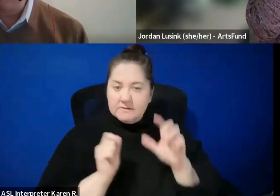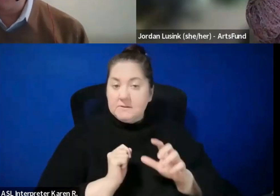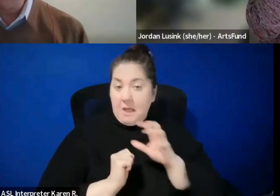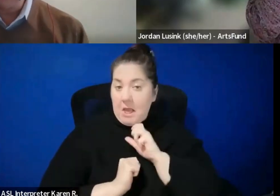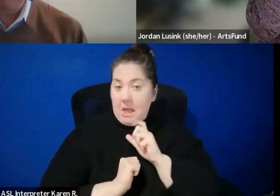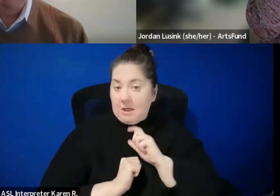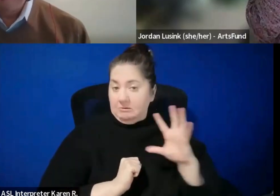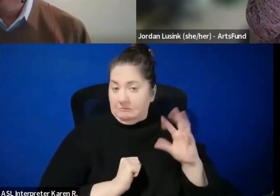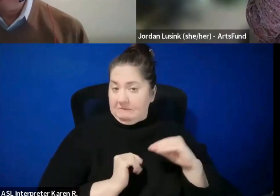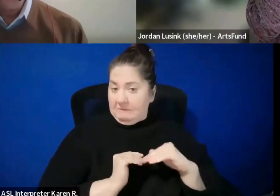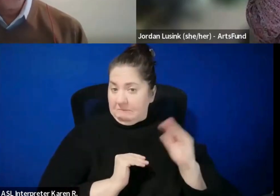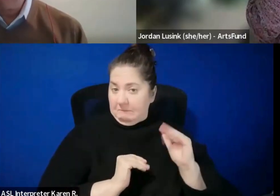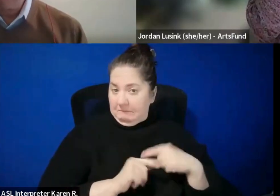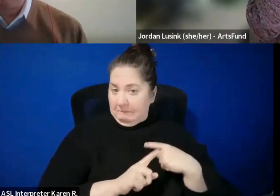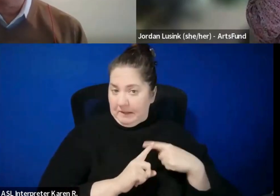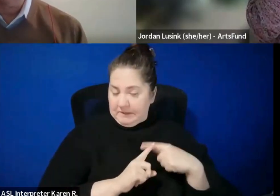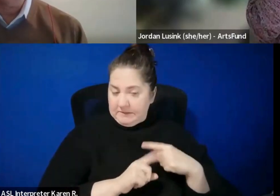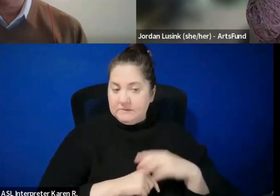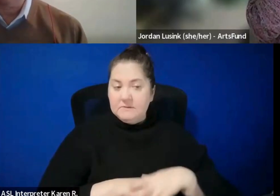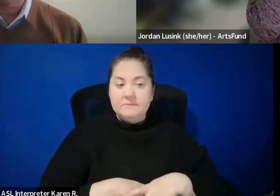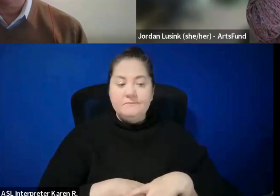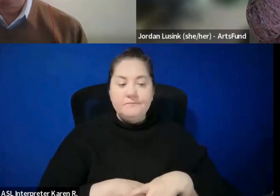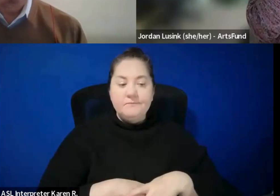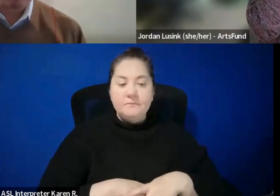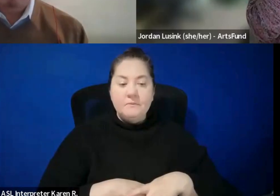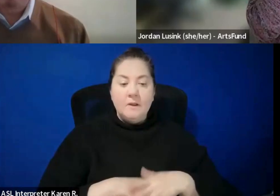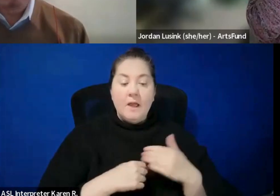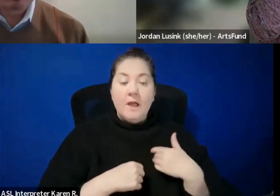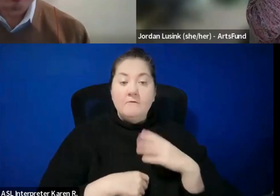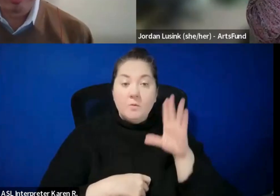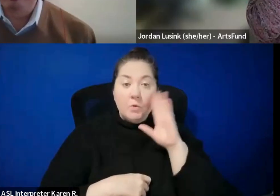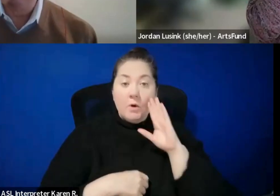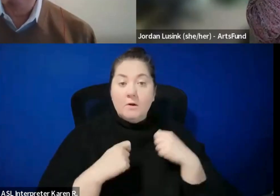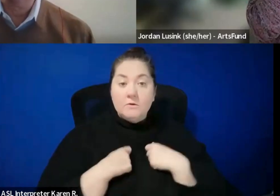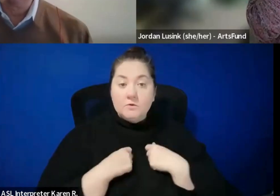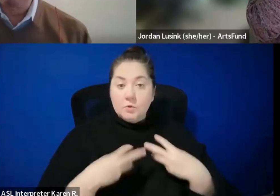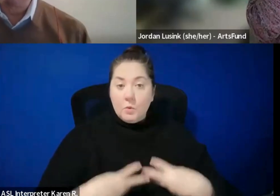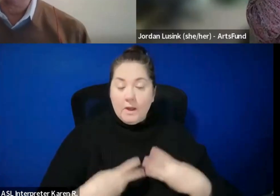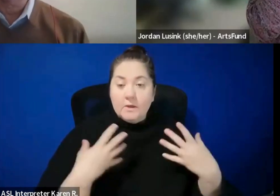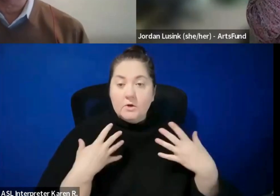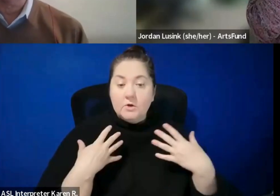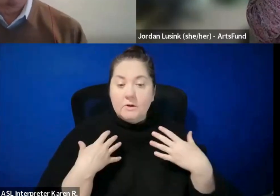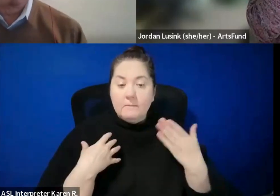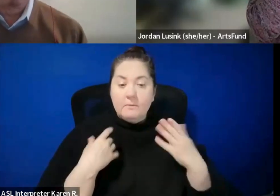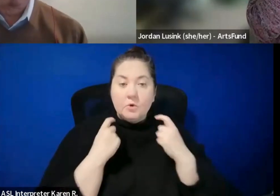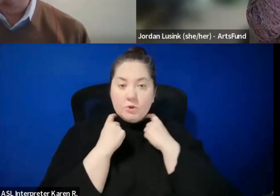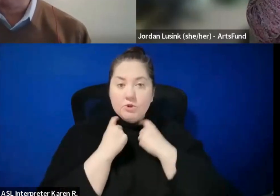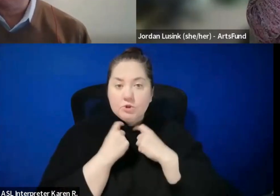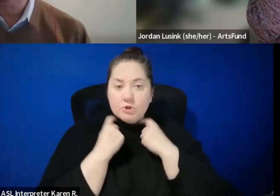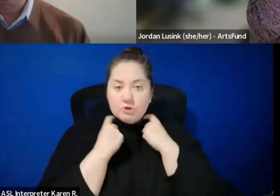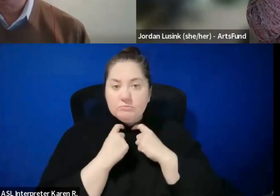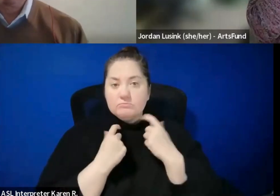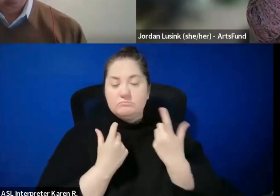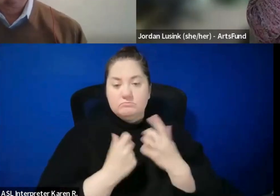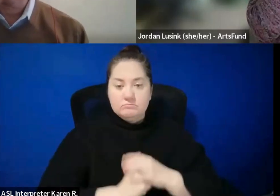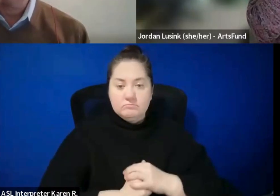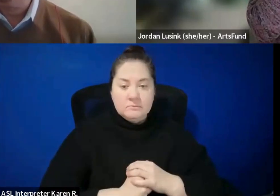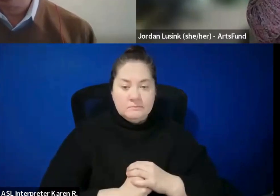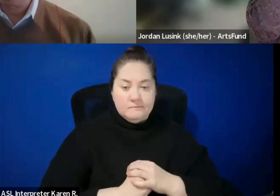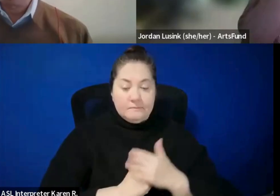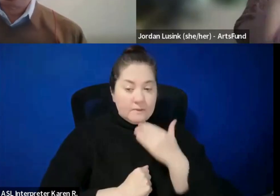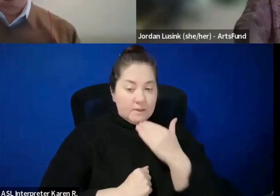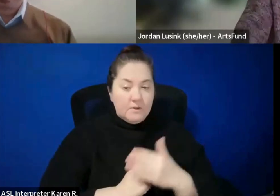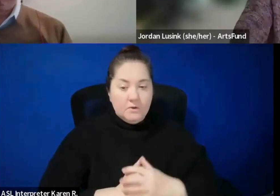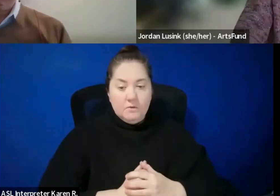my age range. I'm currently wearing a brown sweater with a light blue shirt that has a blue collar. Thank